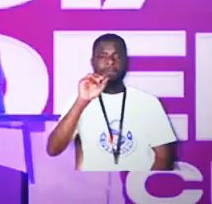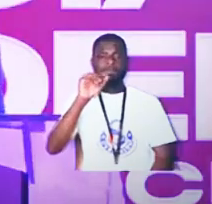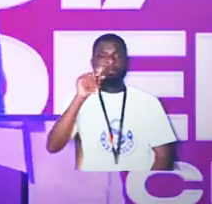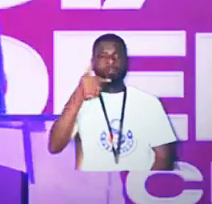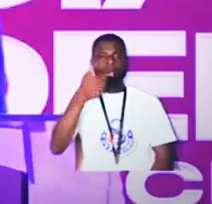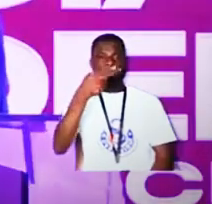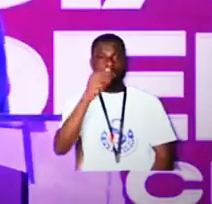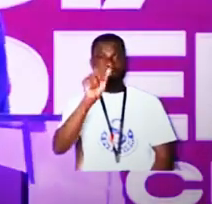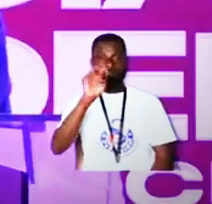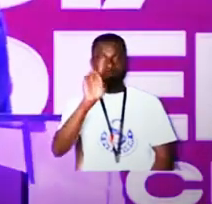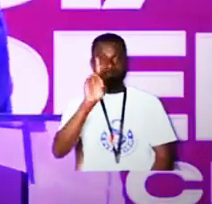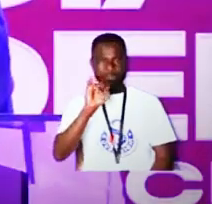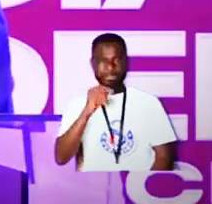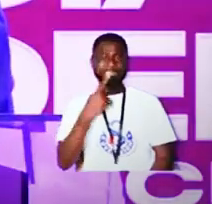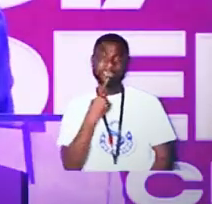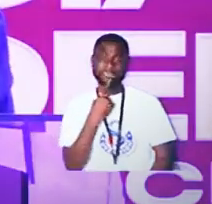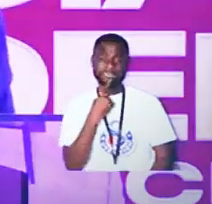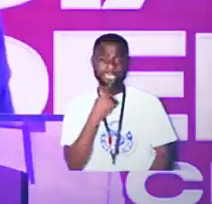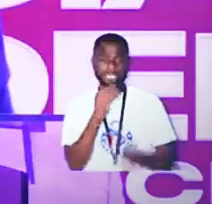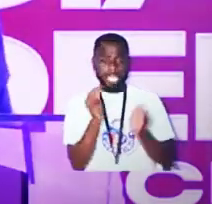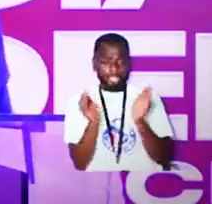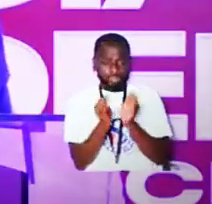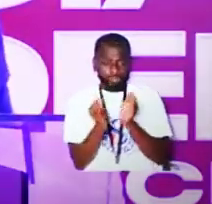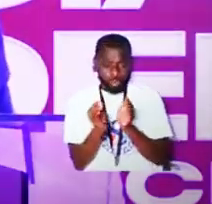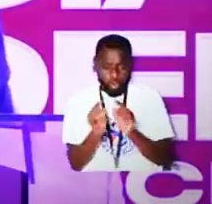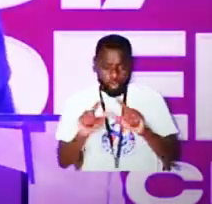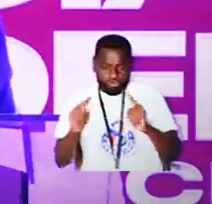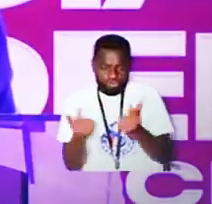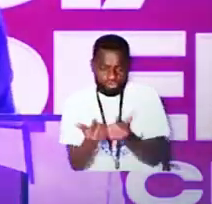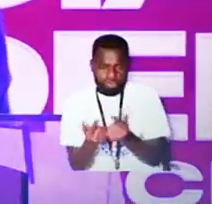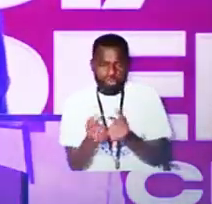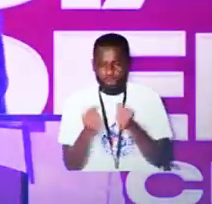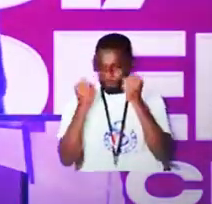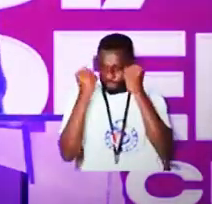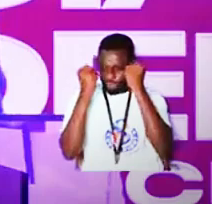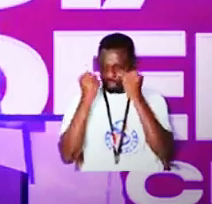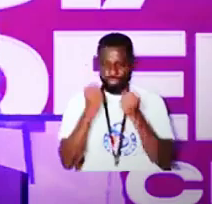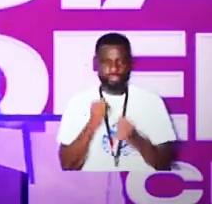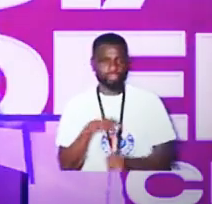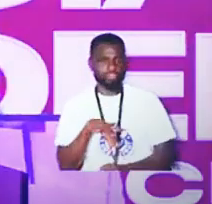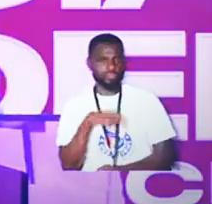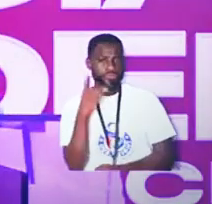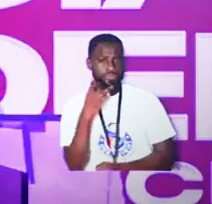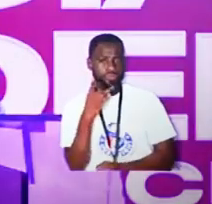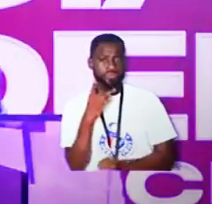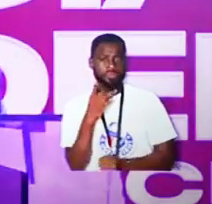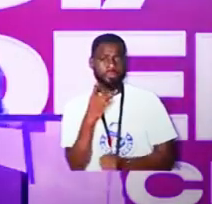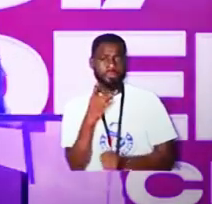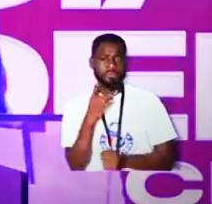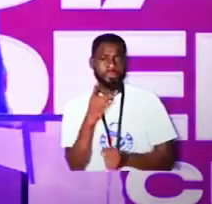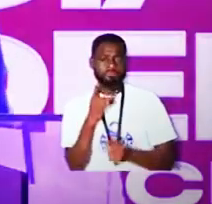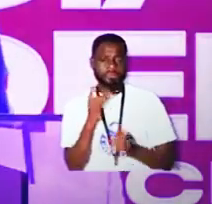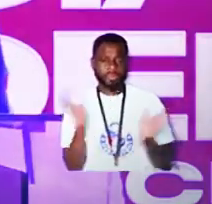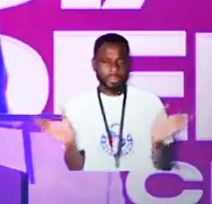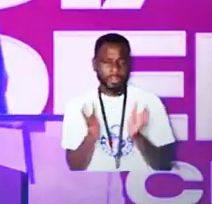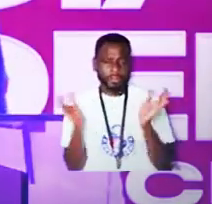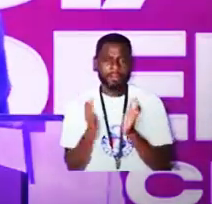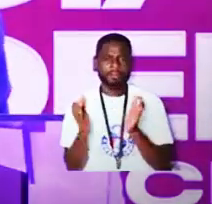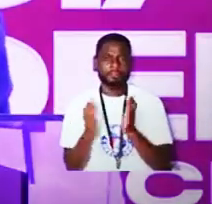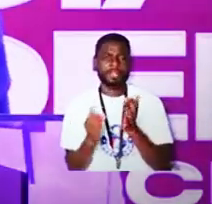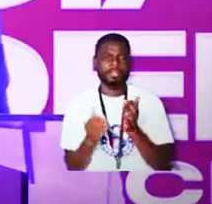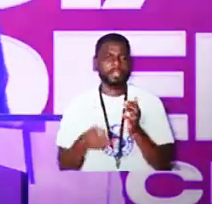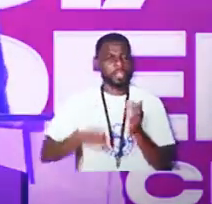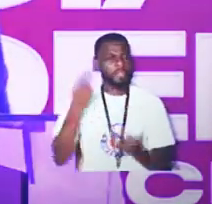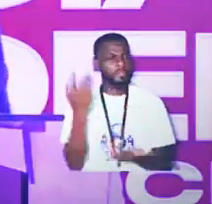a small body of determined spirits, fired by unquenchable faith in